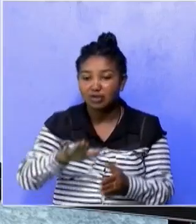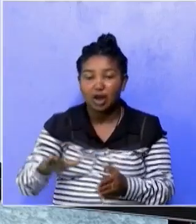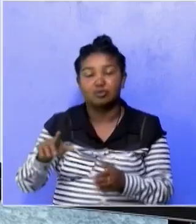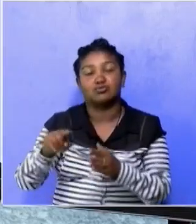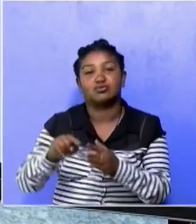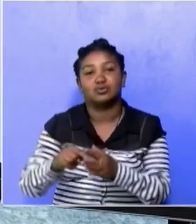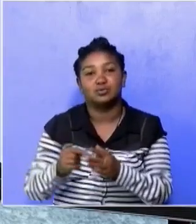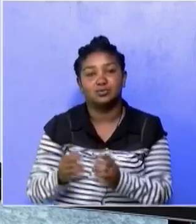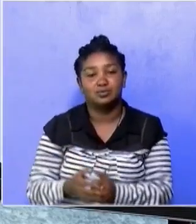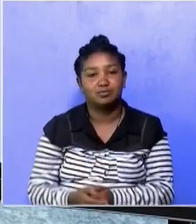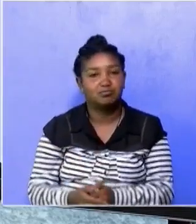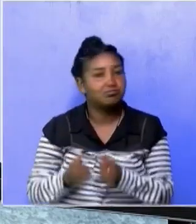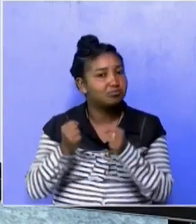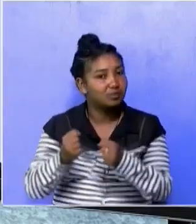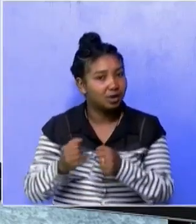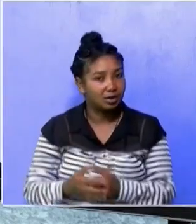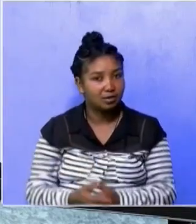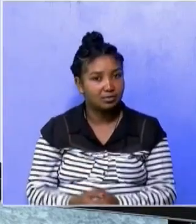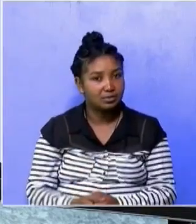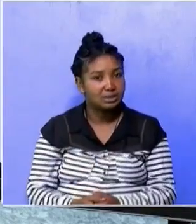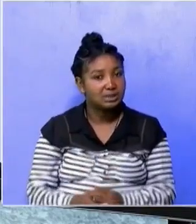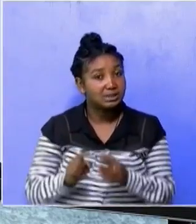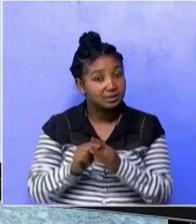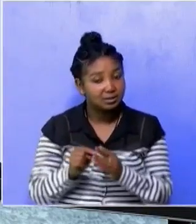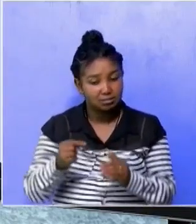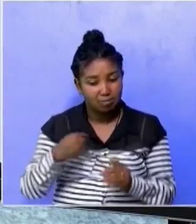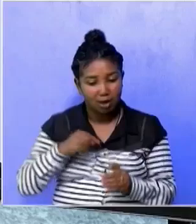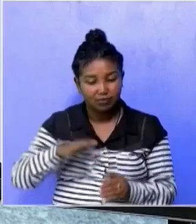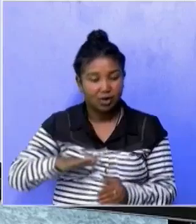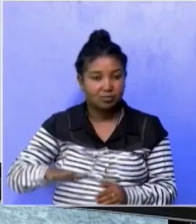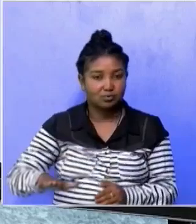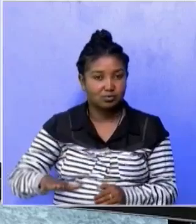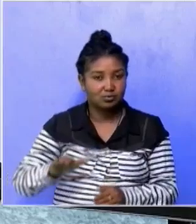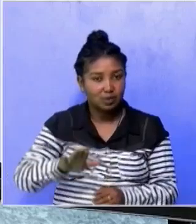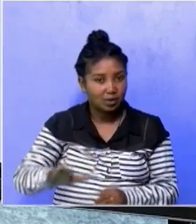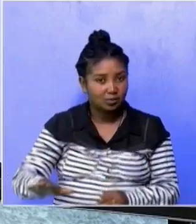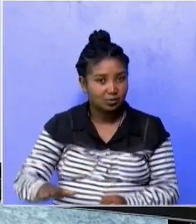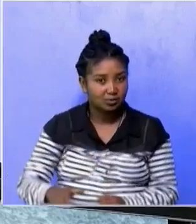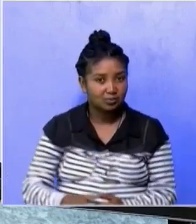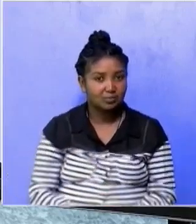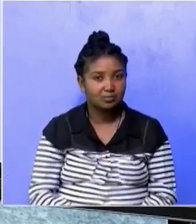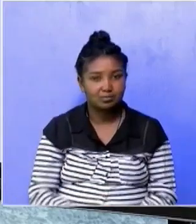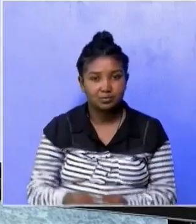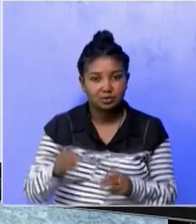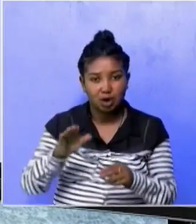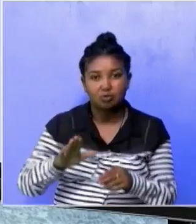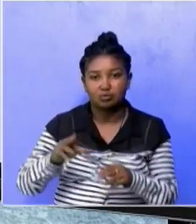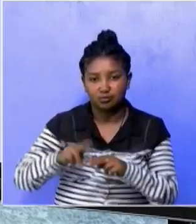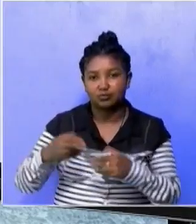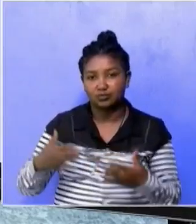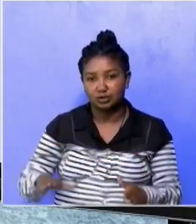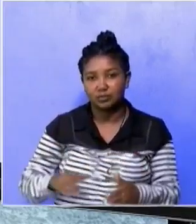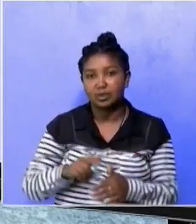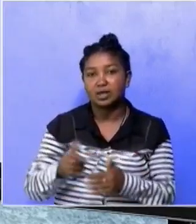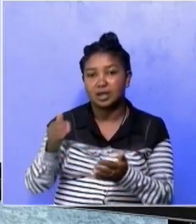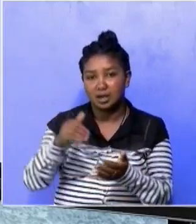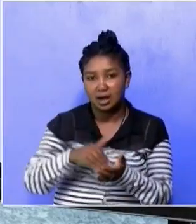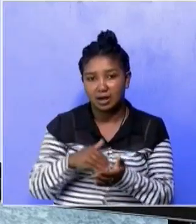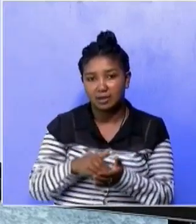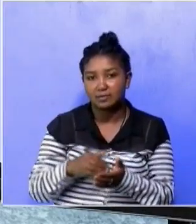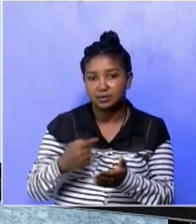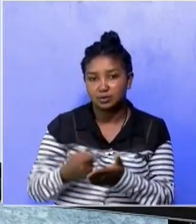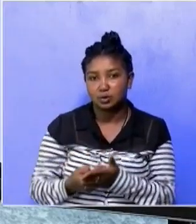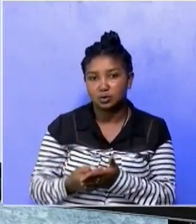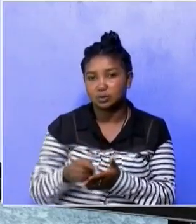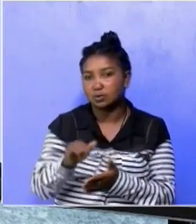childhood. Possible. Since my childhood. Childhood, that is already stated. So it's okay? Again, this is